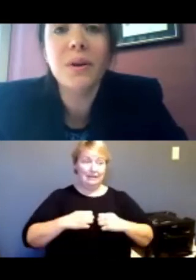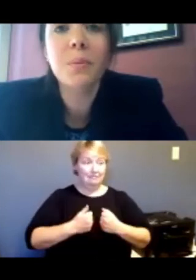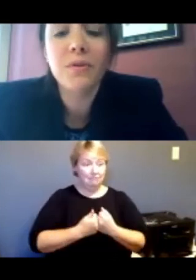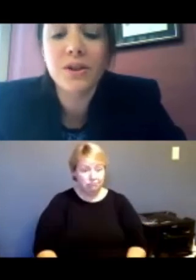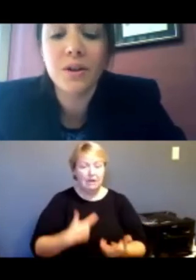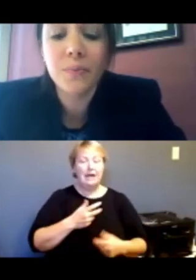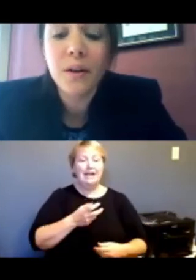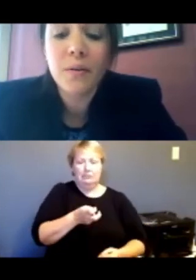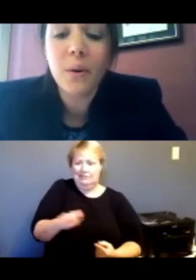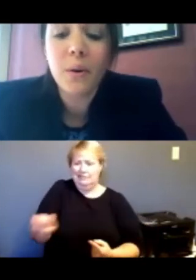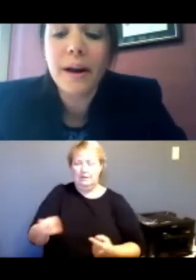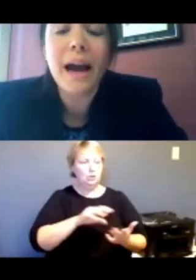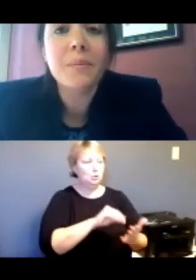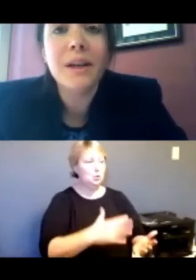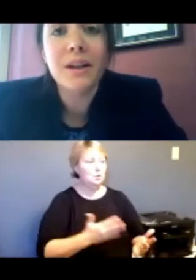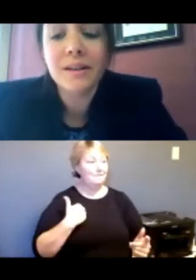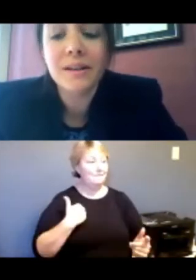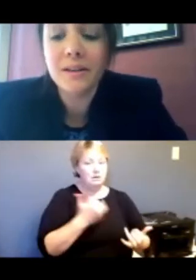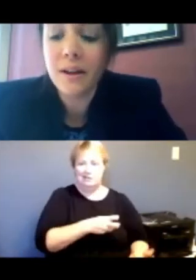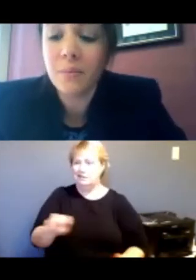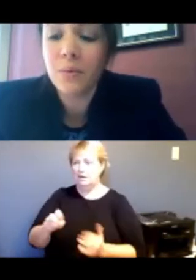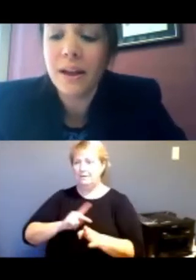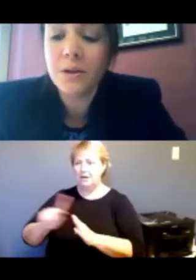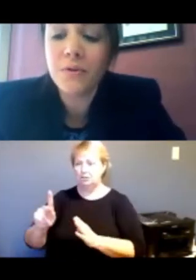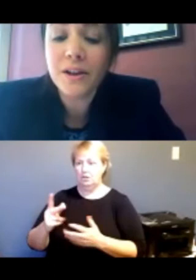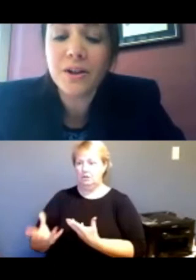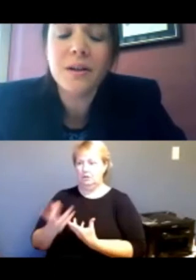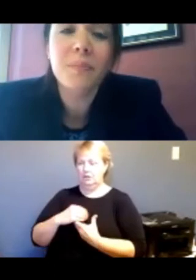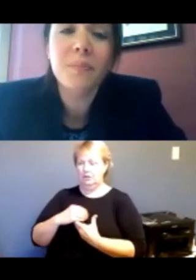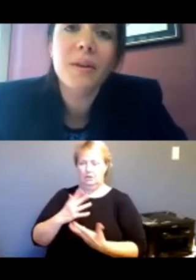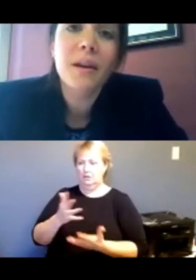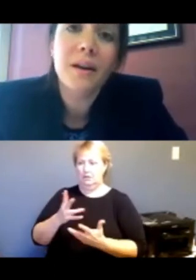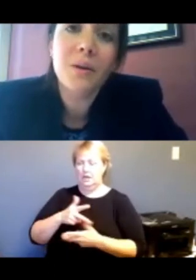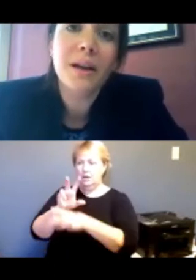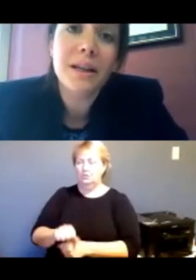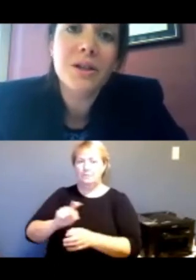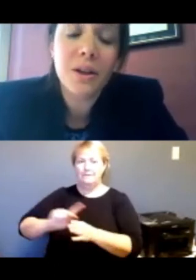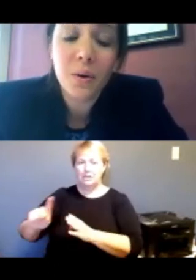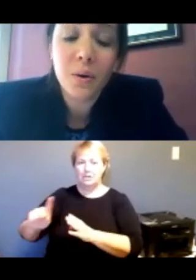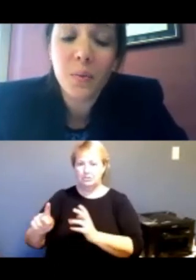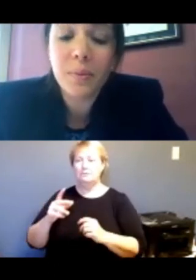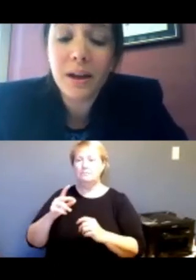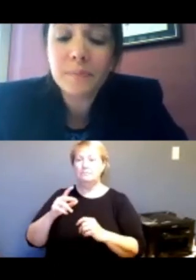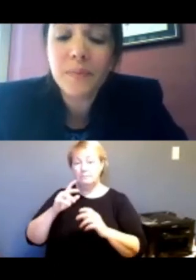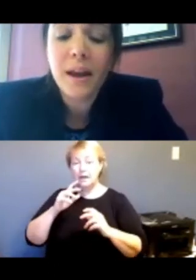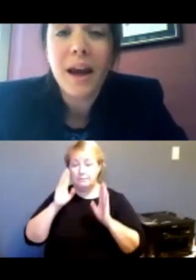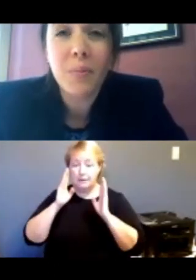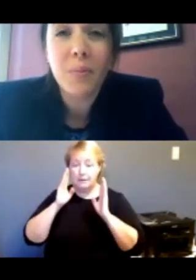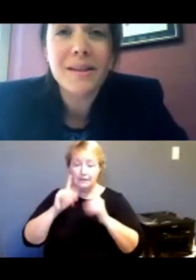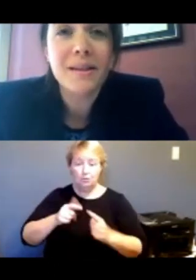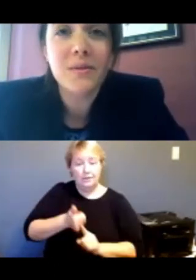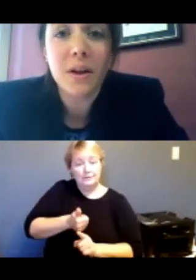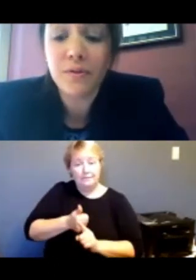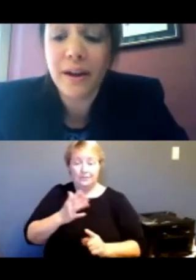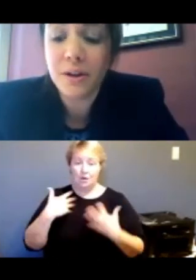student to professional, requiring adaptation and skill development related to professionalism, including attention to their own well-being and